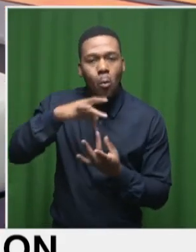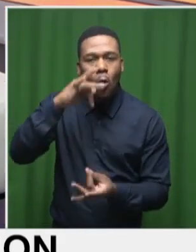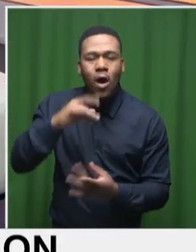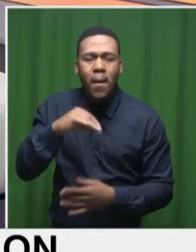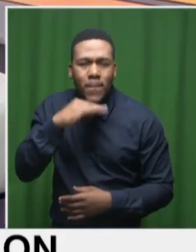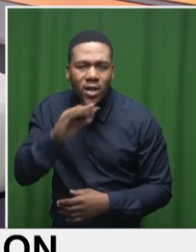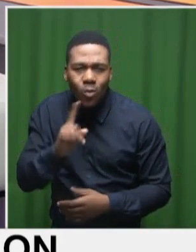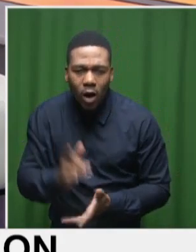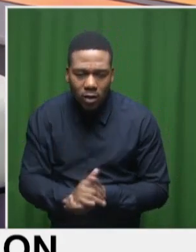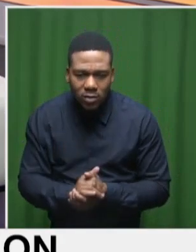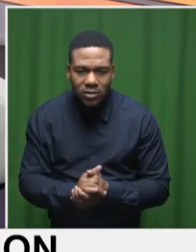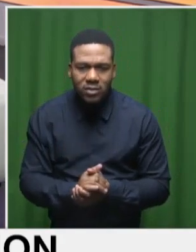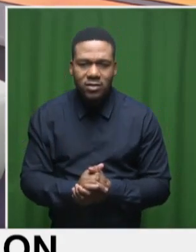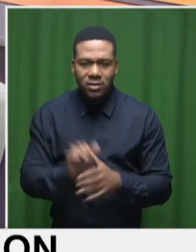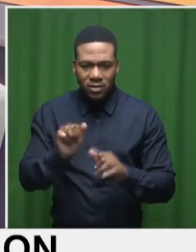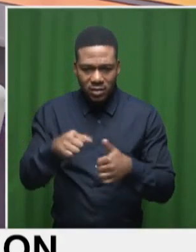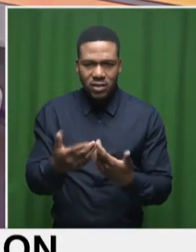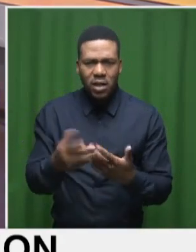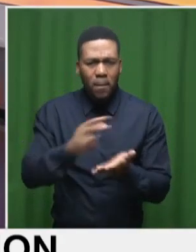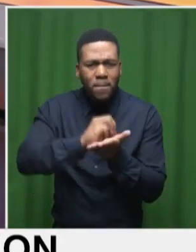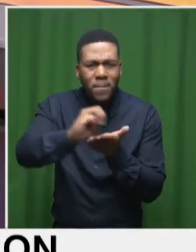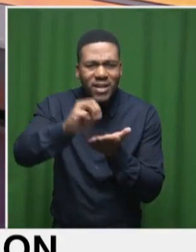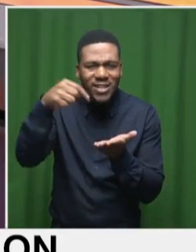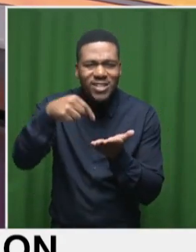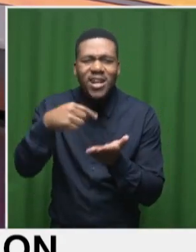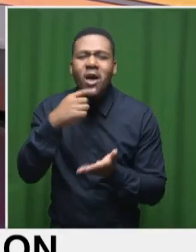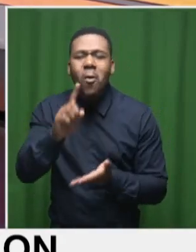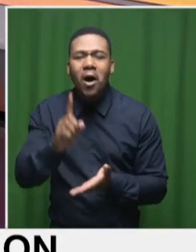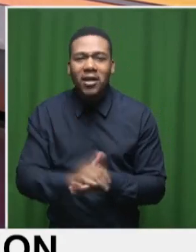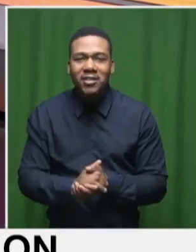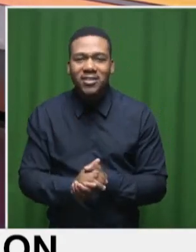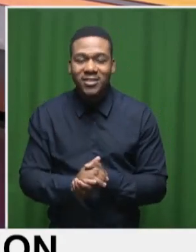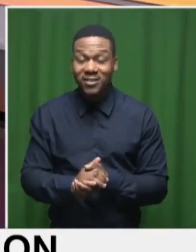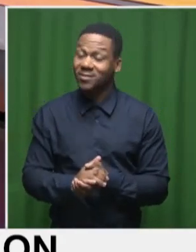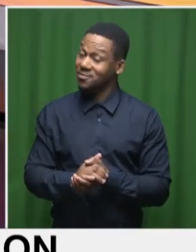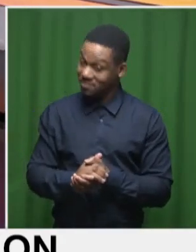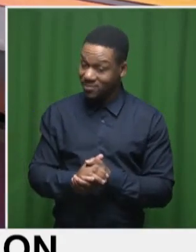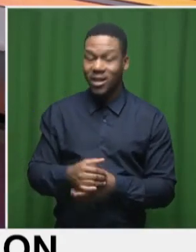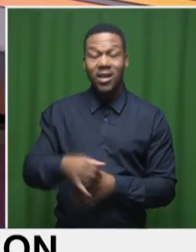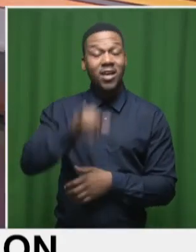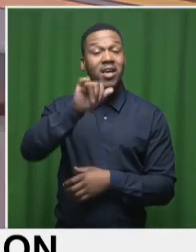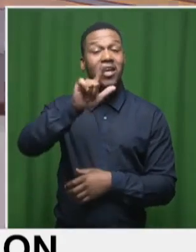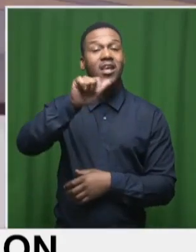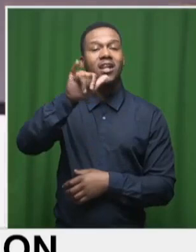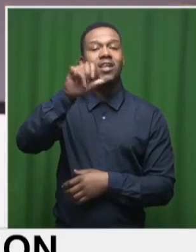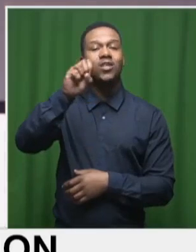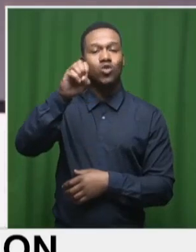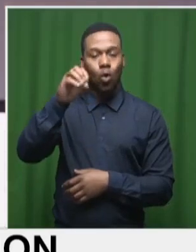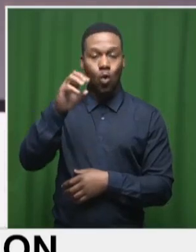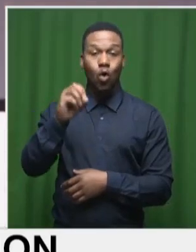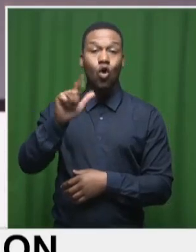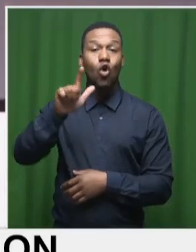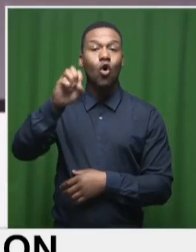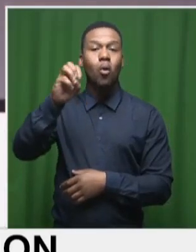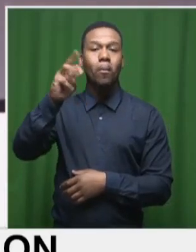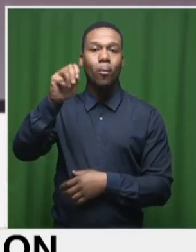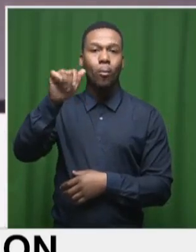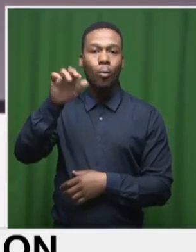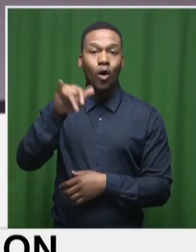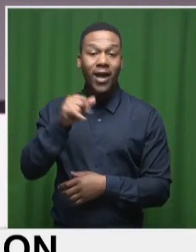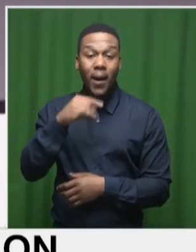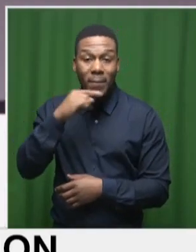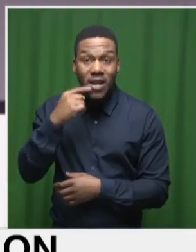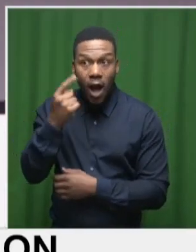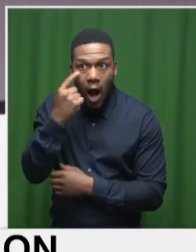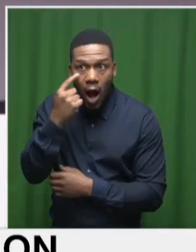Yes, independently, but there's a message, and a theme that you explored. Iliso Lomoya directly translates to the eye that sees spiritual